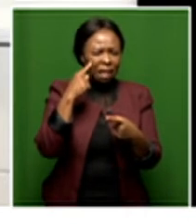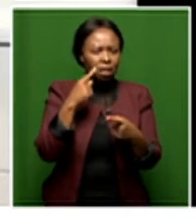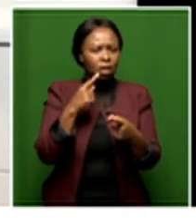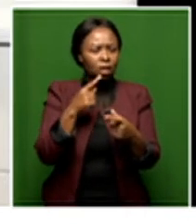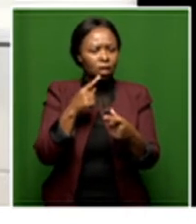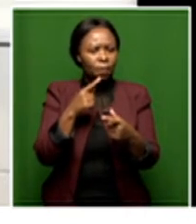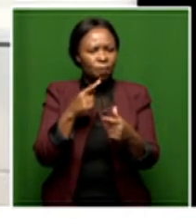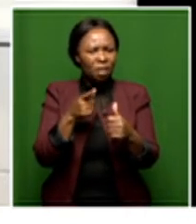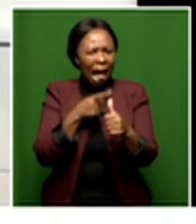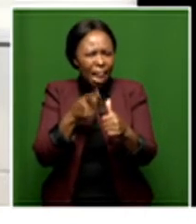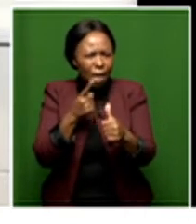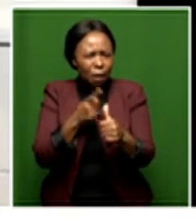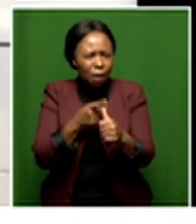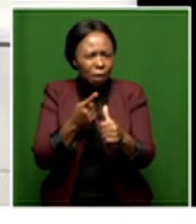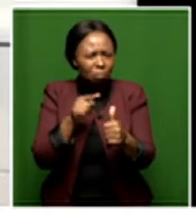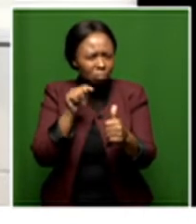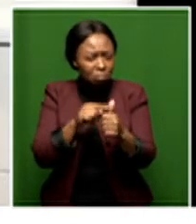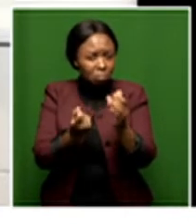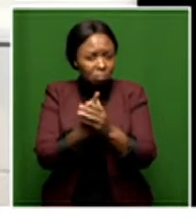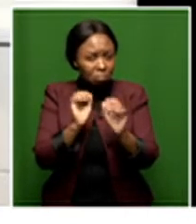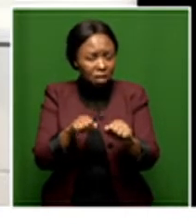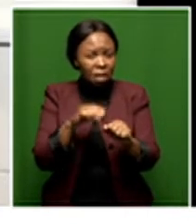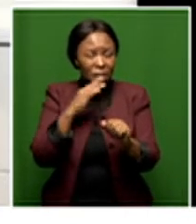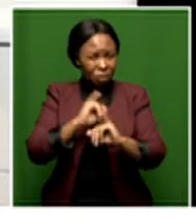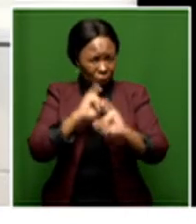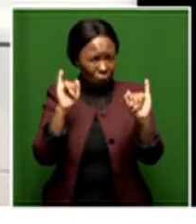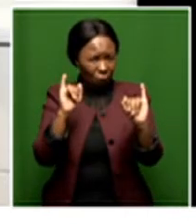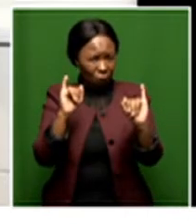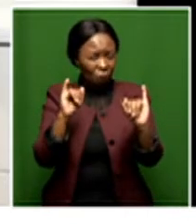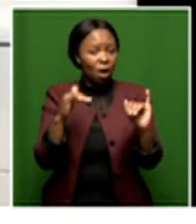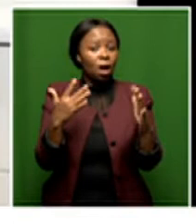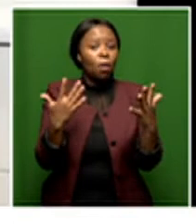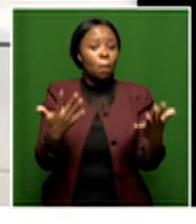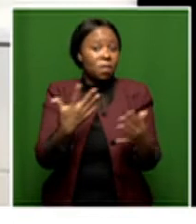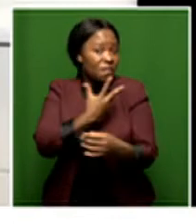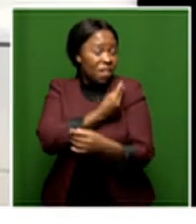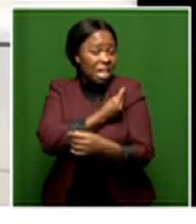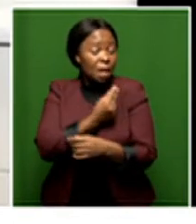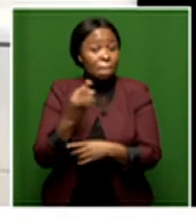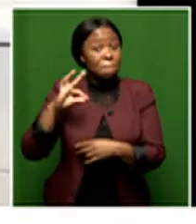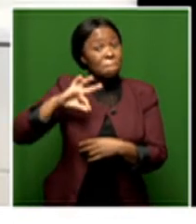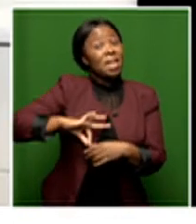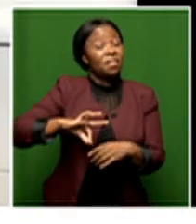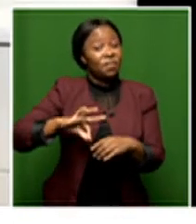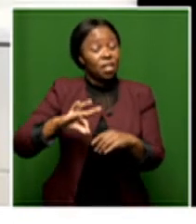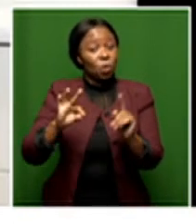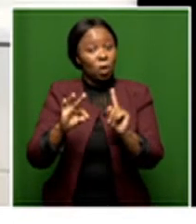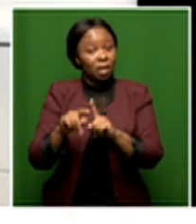then have to say, is this extremely, extremely rare? And then does the benefit of the vaccine